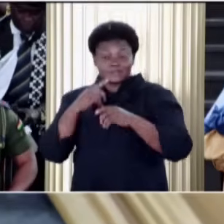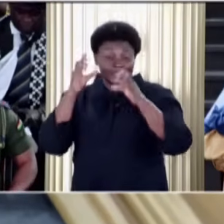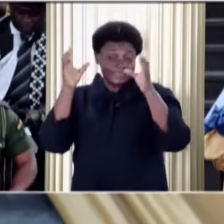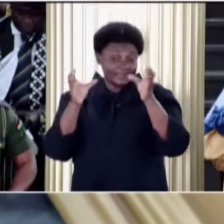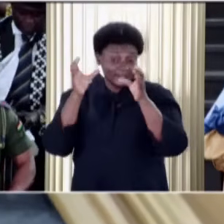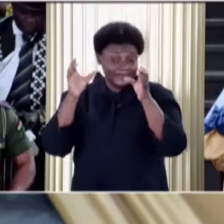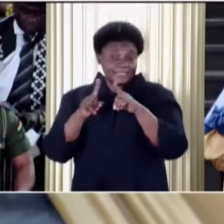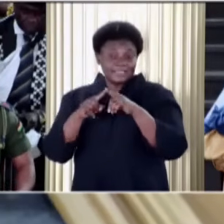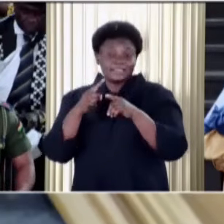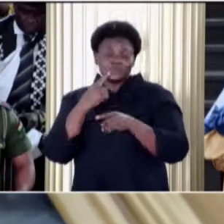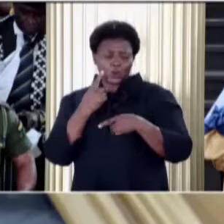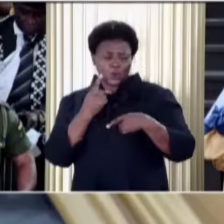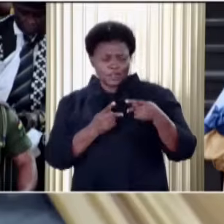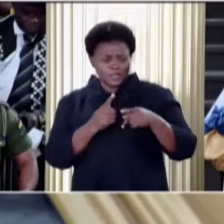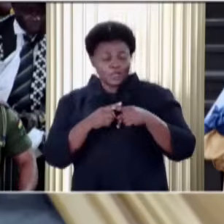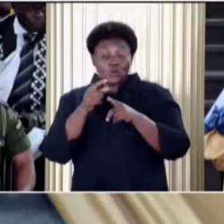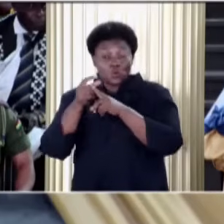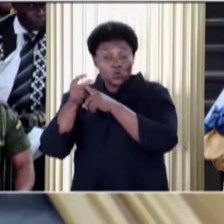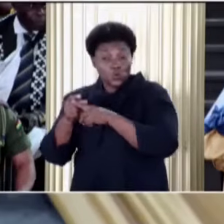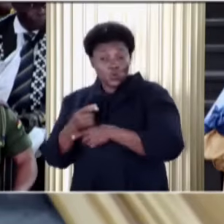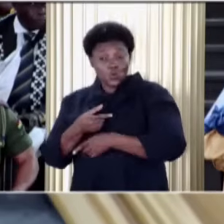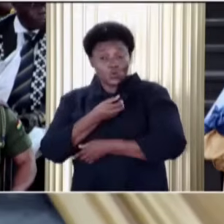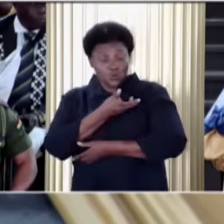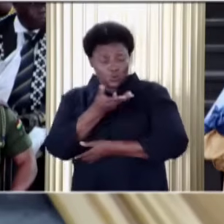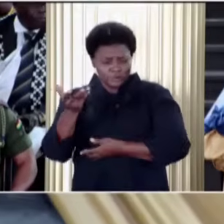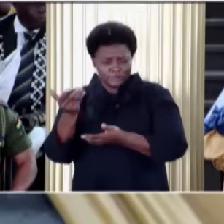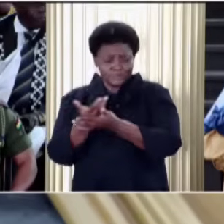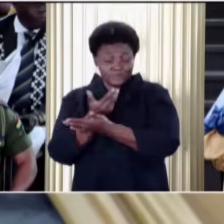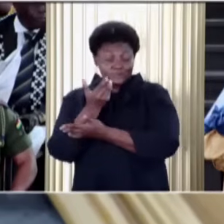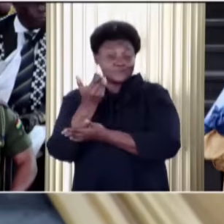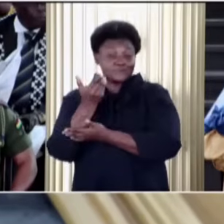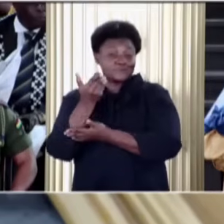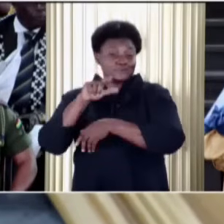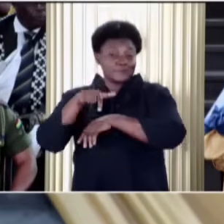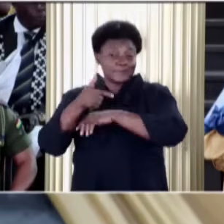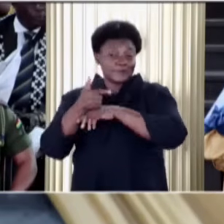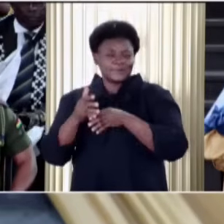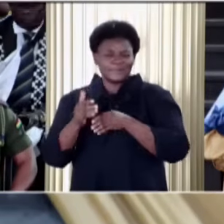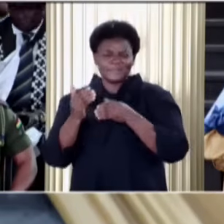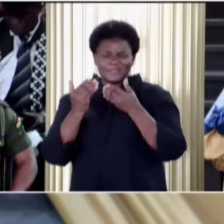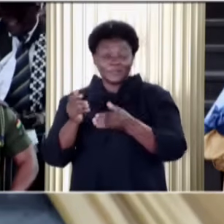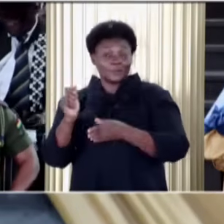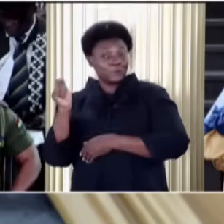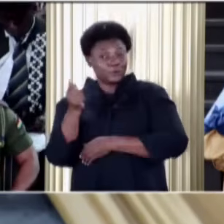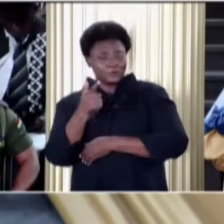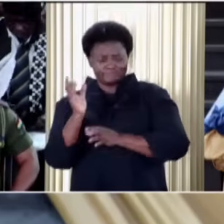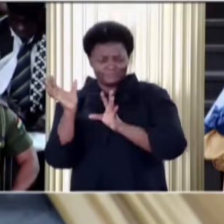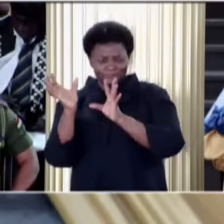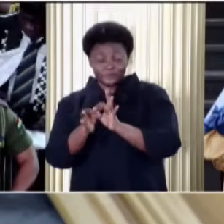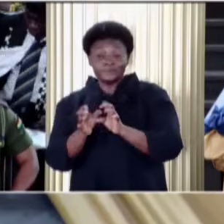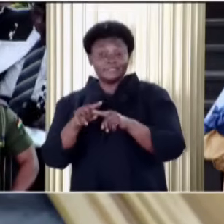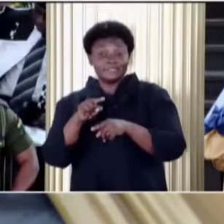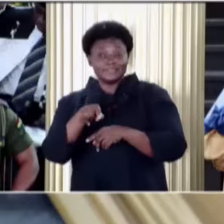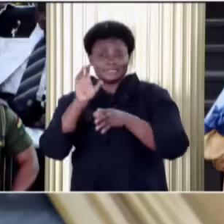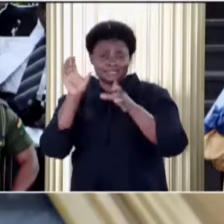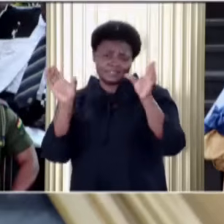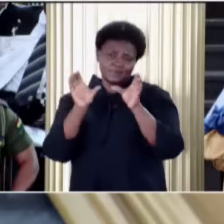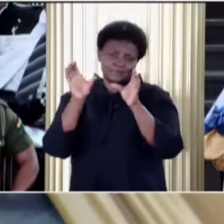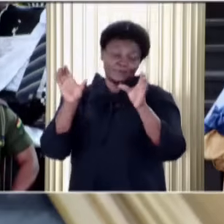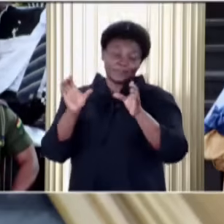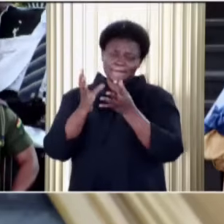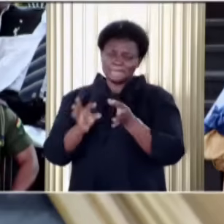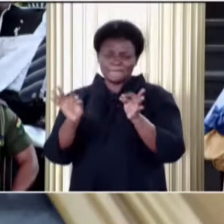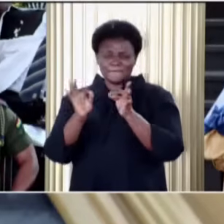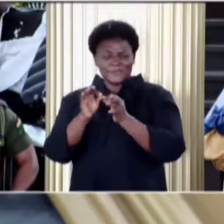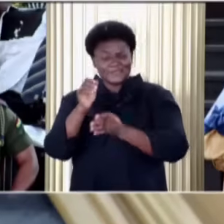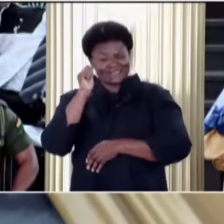your kind words to our fresh graduates. Thank you all for joining us for this ceremony. Distinguished